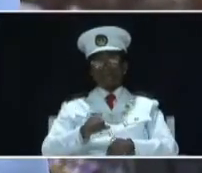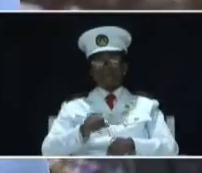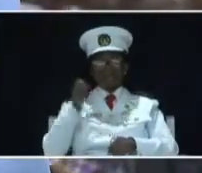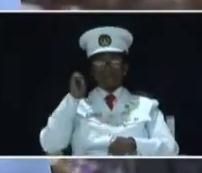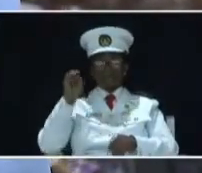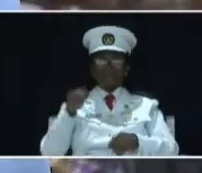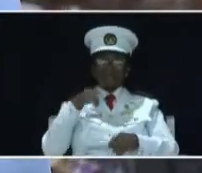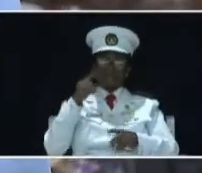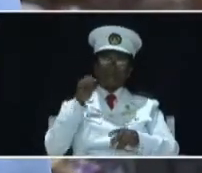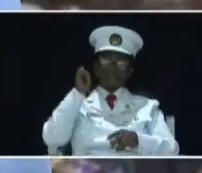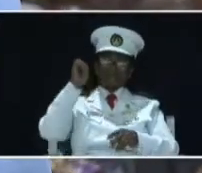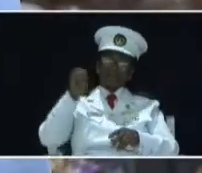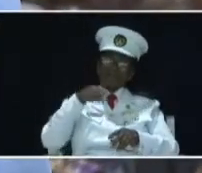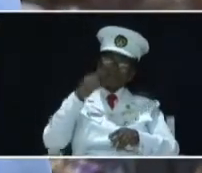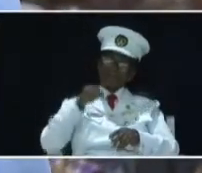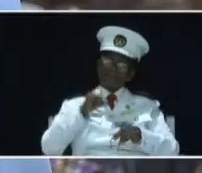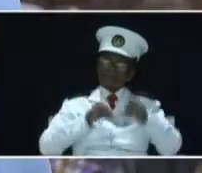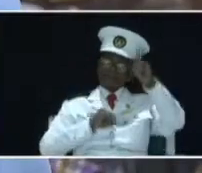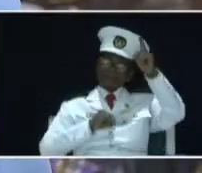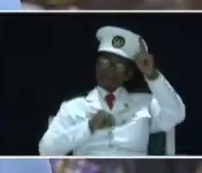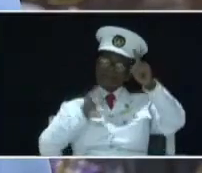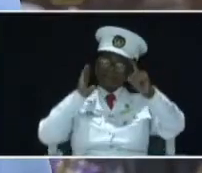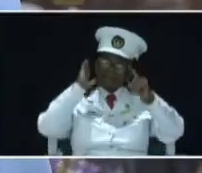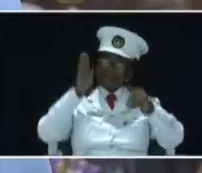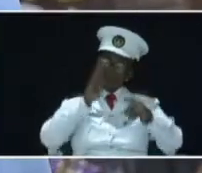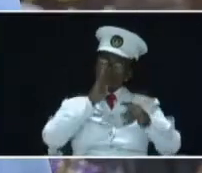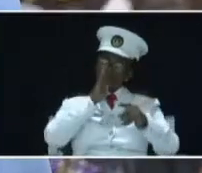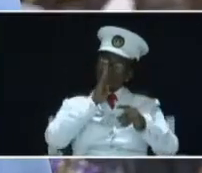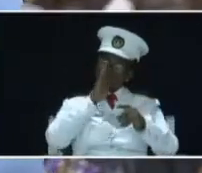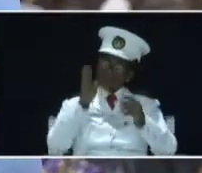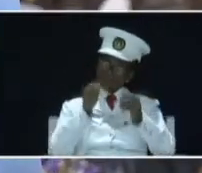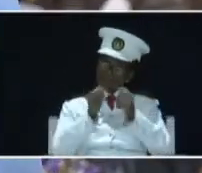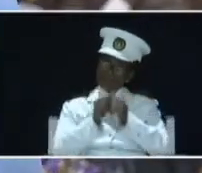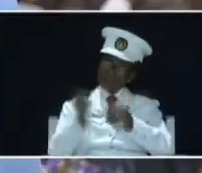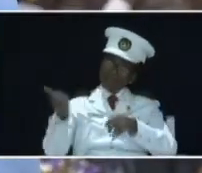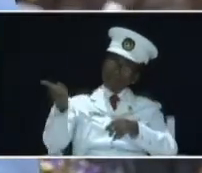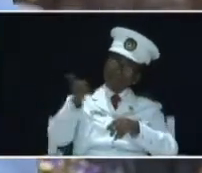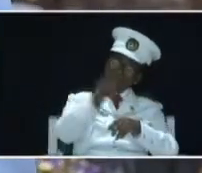When he says, "I will be with you," relax.